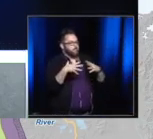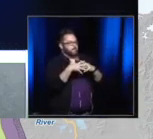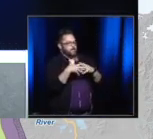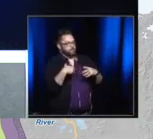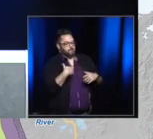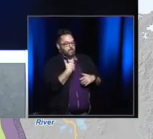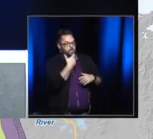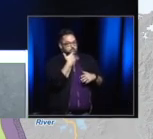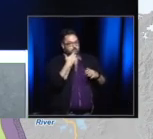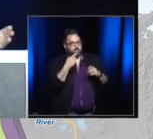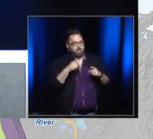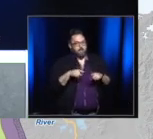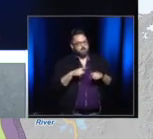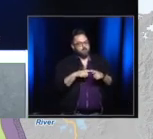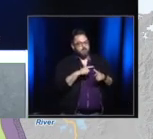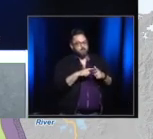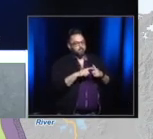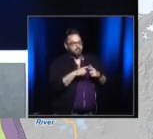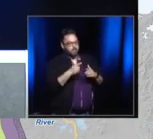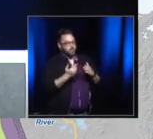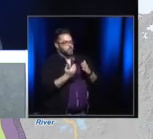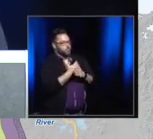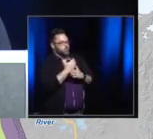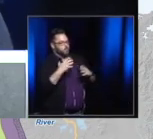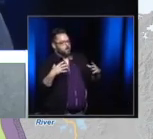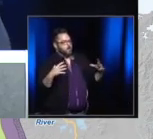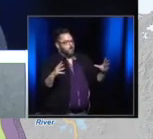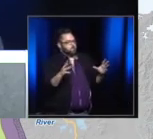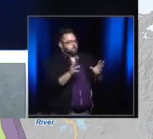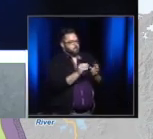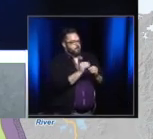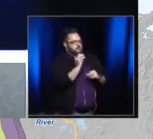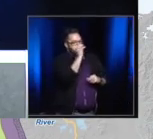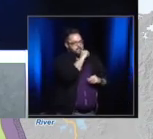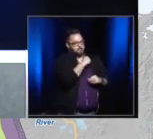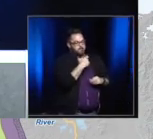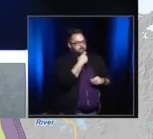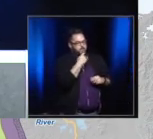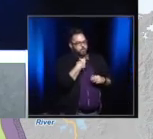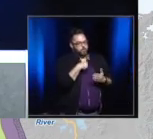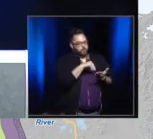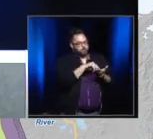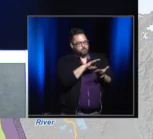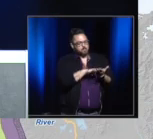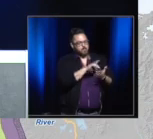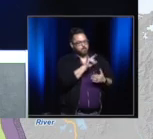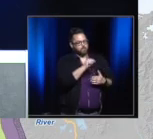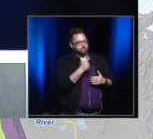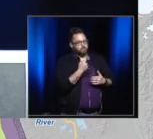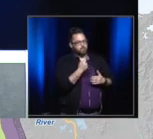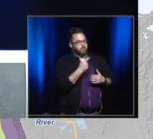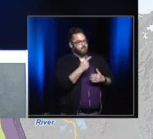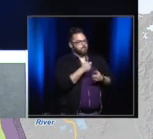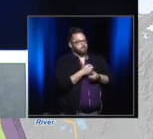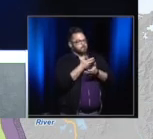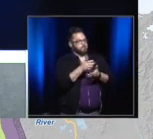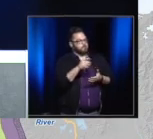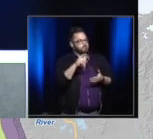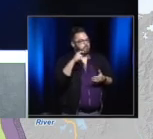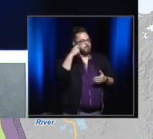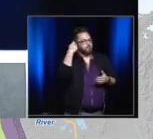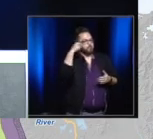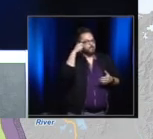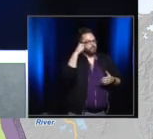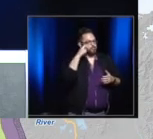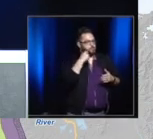just described, and the new abundance estimate that we generated from the 2010-11 mark recapture, triggered the Ministers